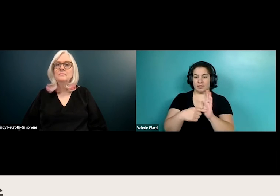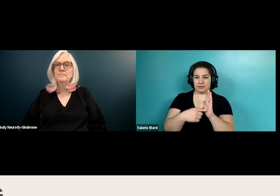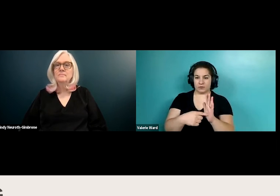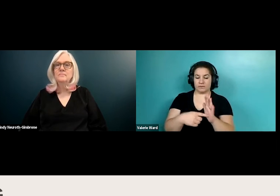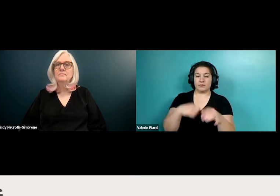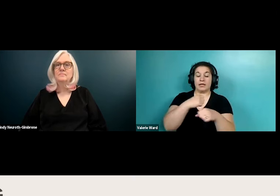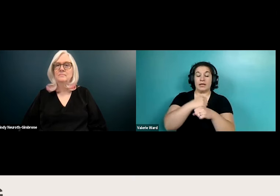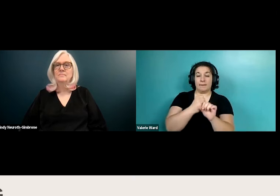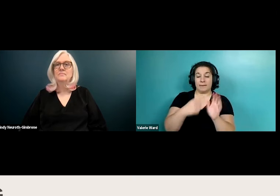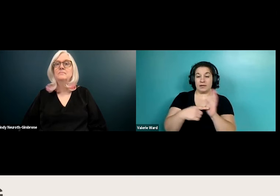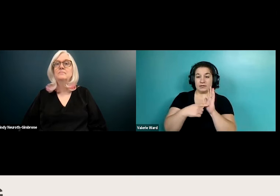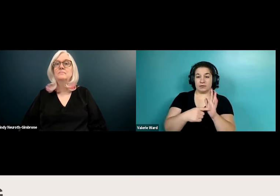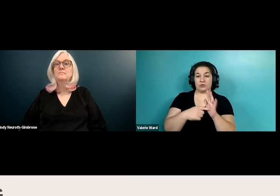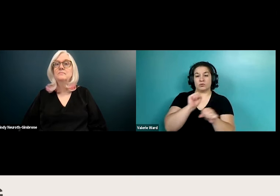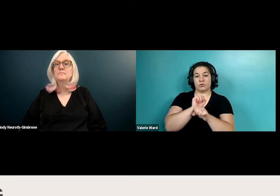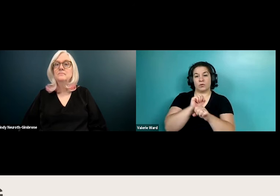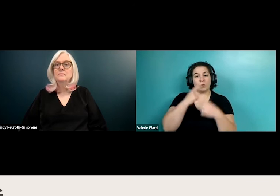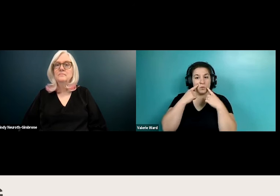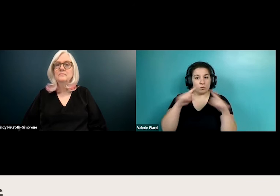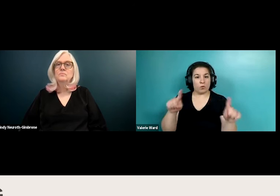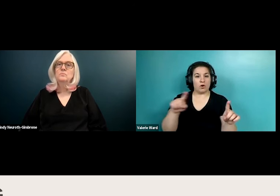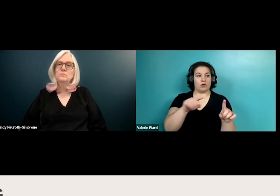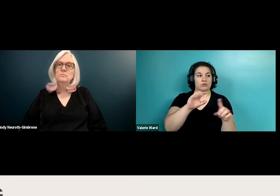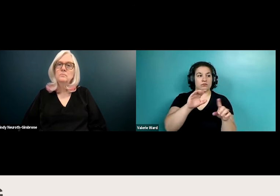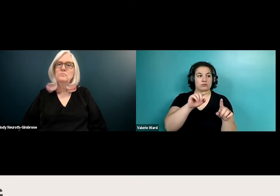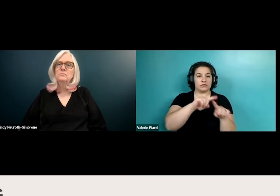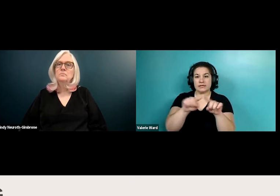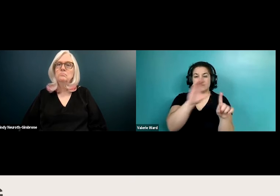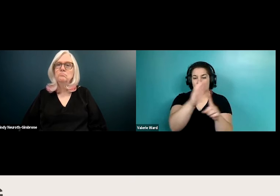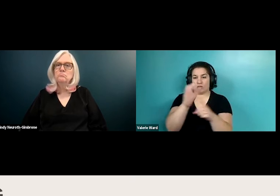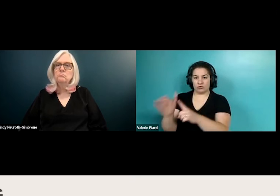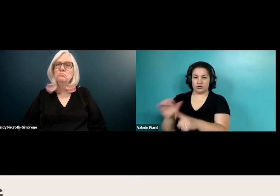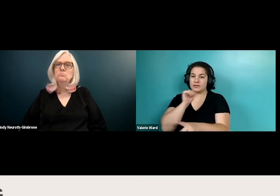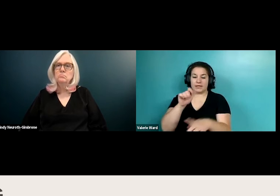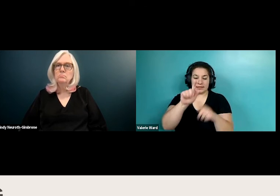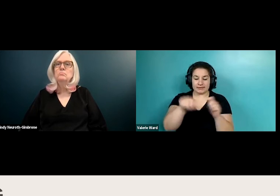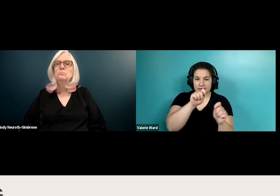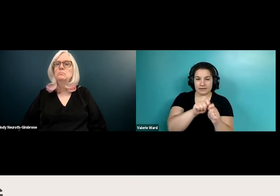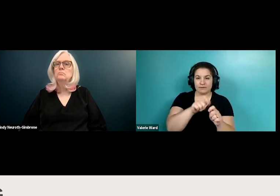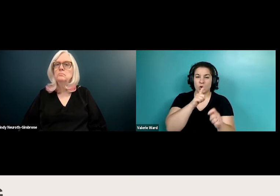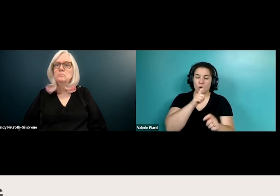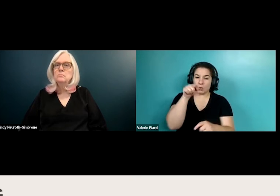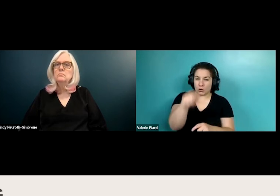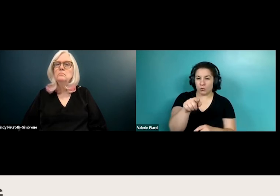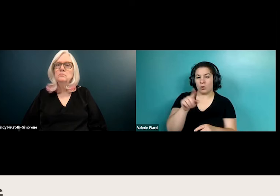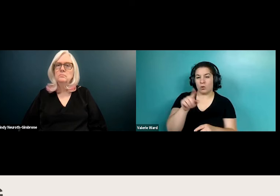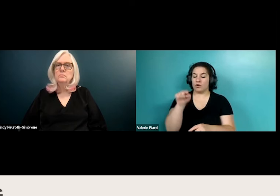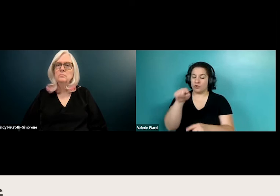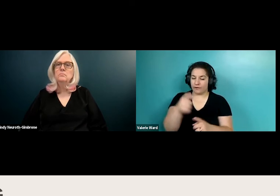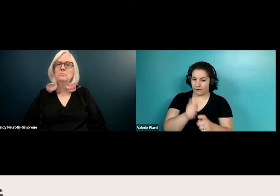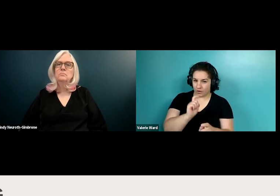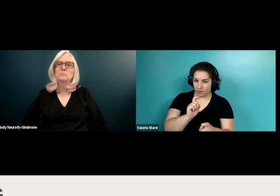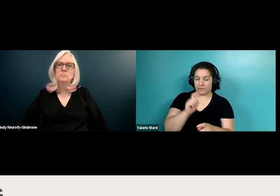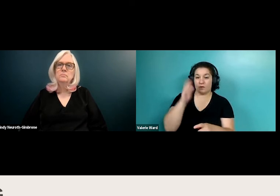work cross-culturally, that are not something that is simply specific to who you are or where you're from, because that may